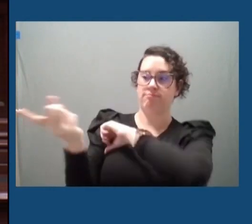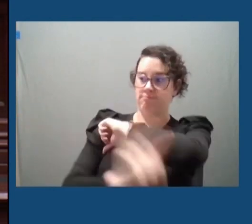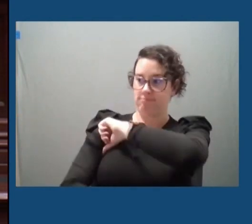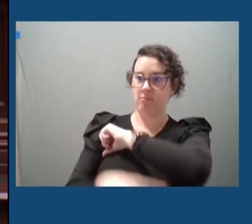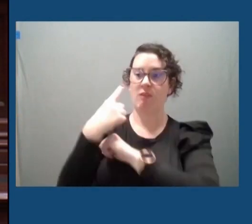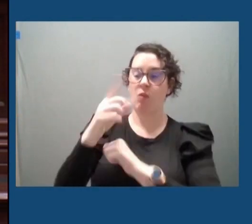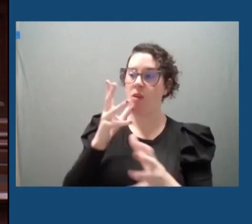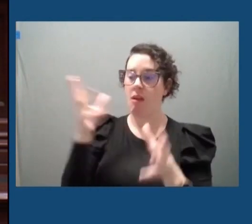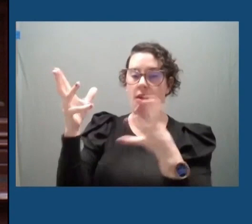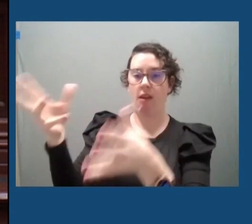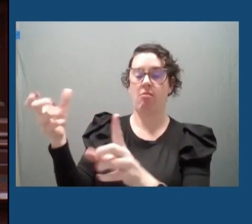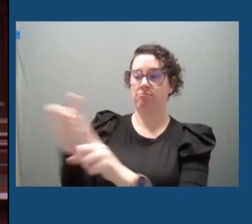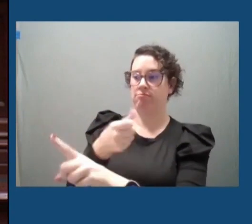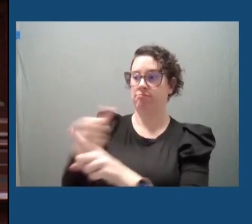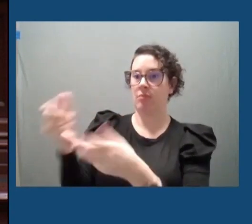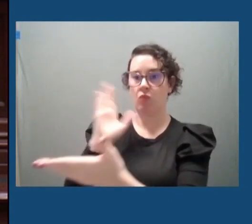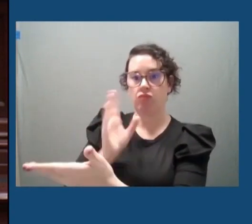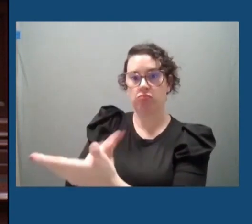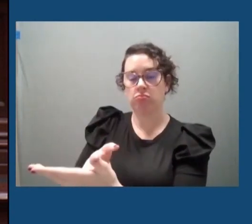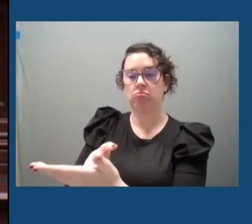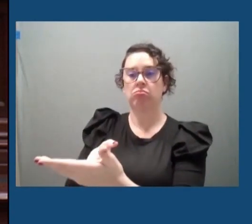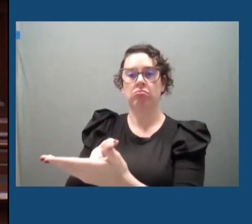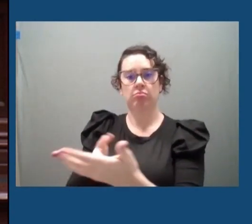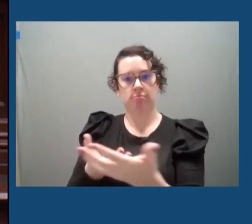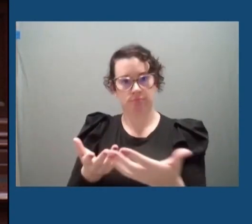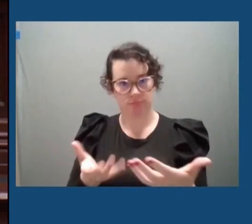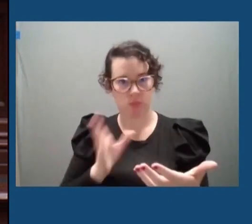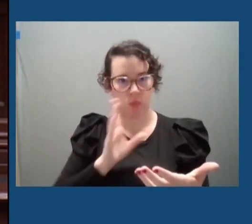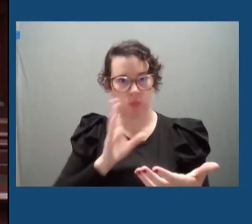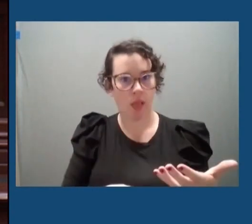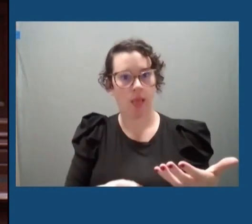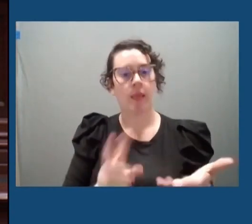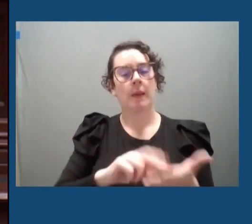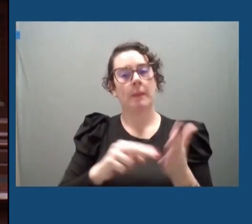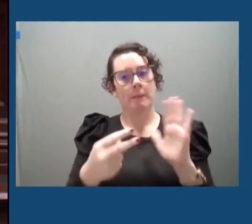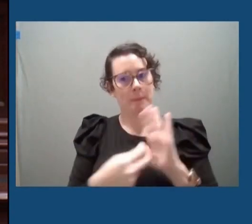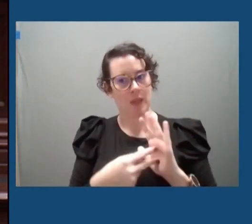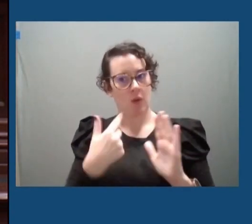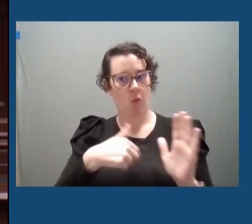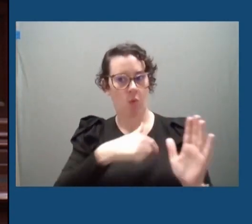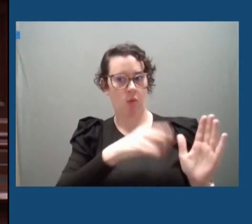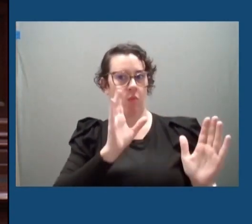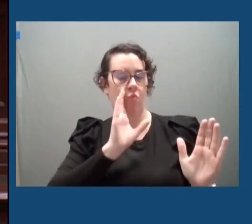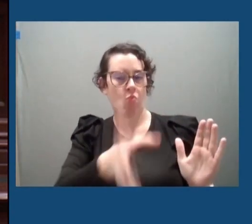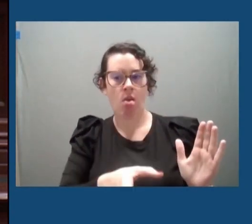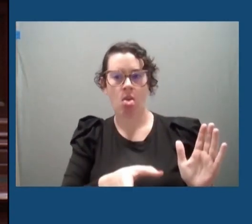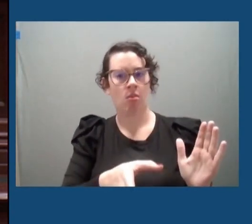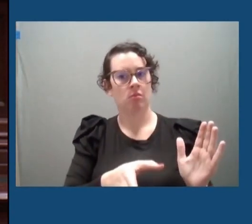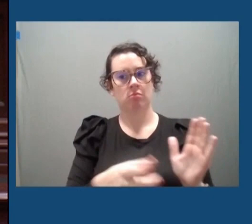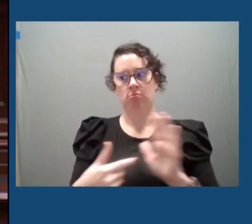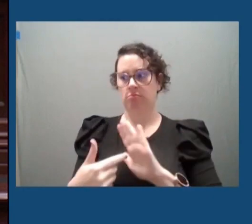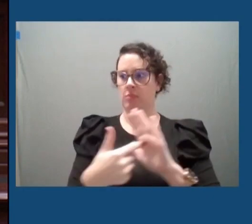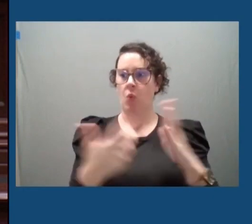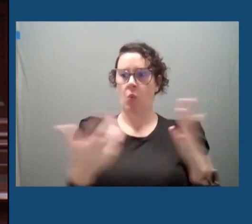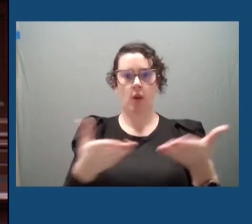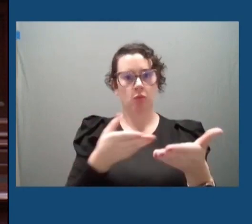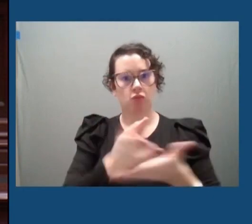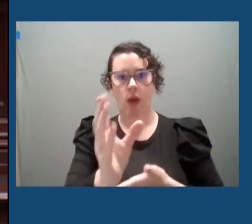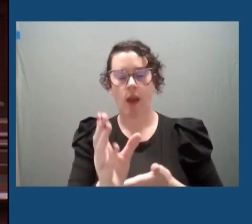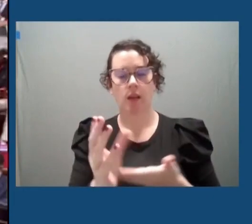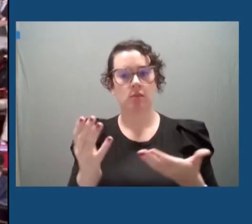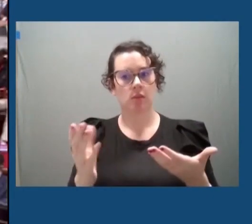liability, sentences, and ultimately, it means we're standing up for what's right. We'll protect the people of this